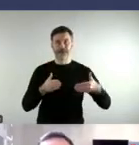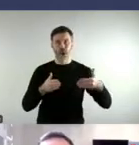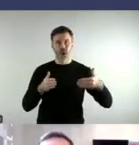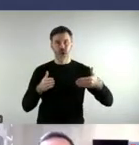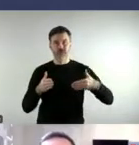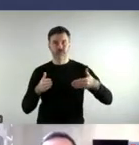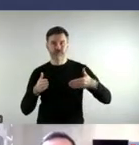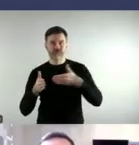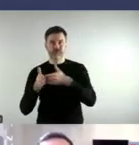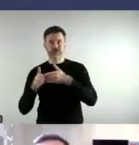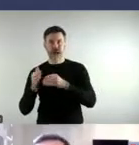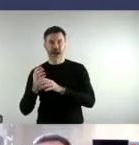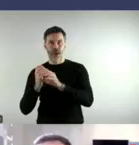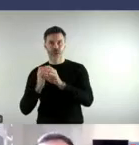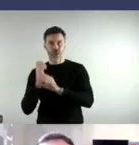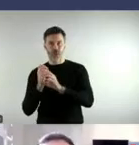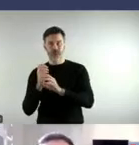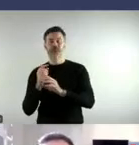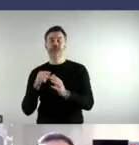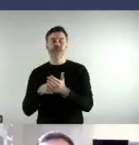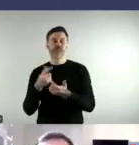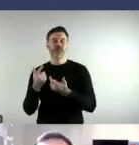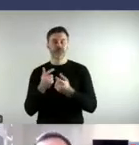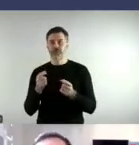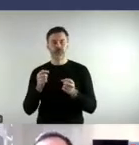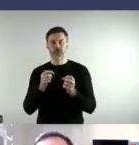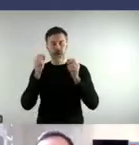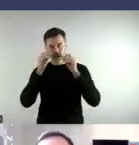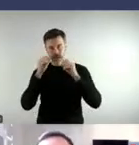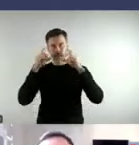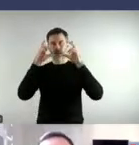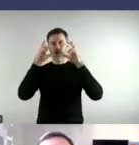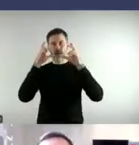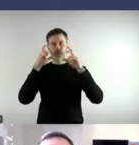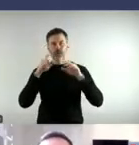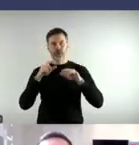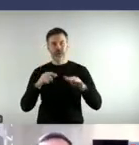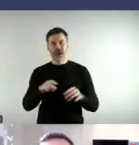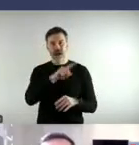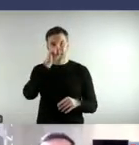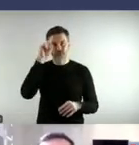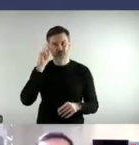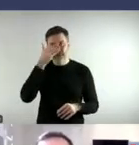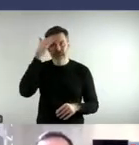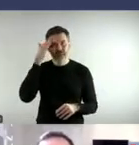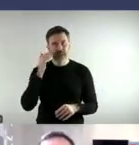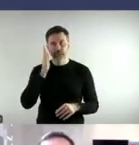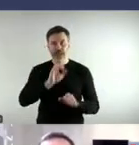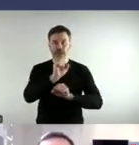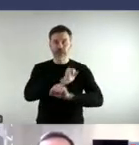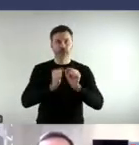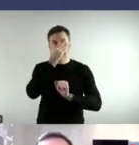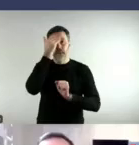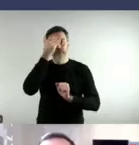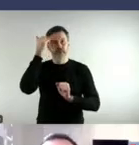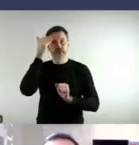with the train hitting the bus. And this training was organized as a surprise. Very few people knew it's